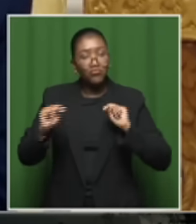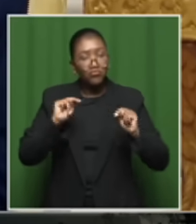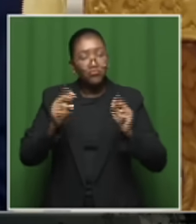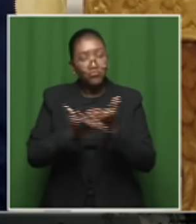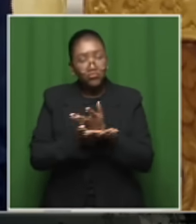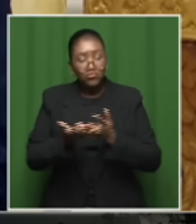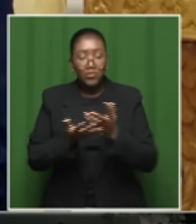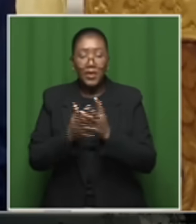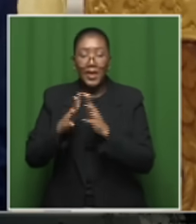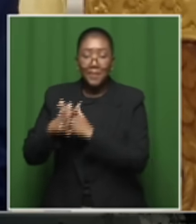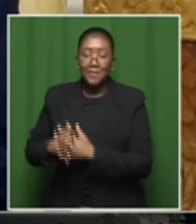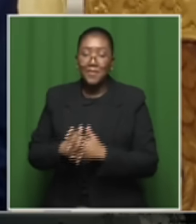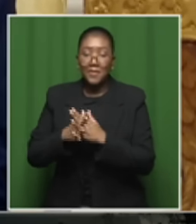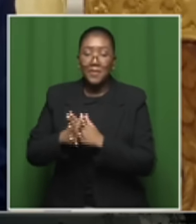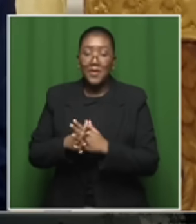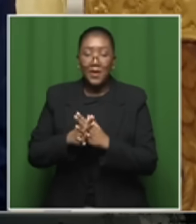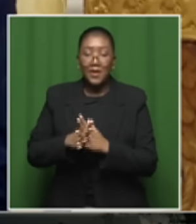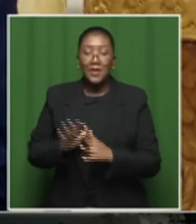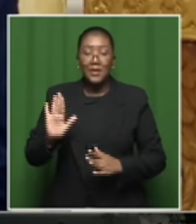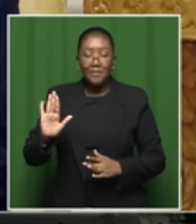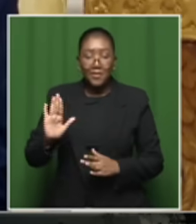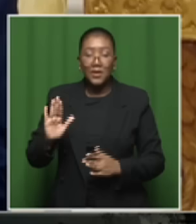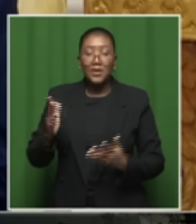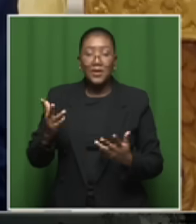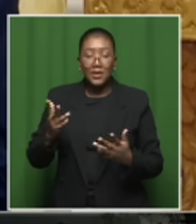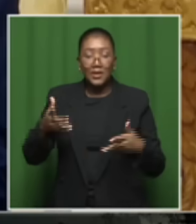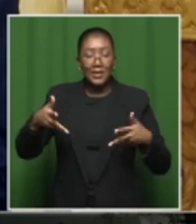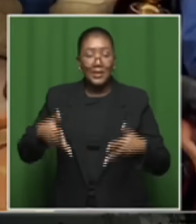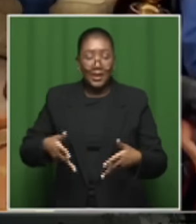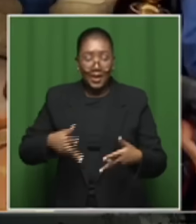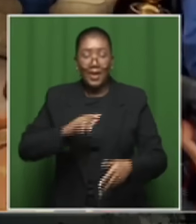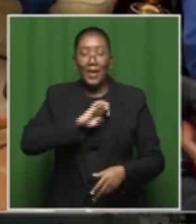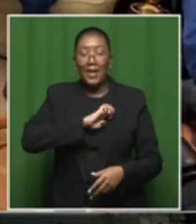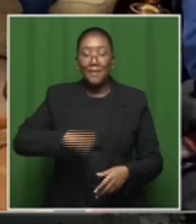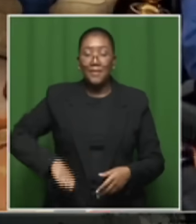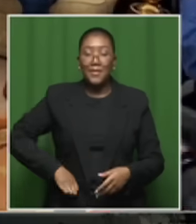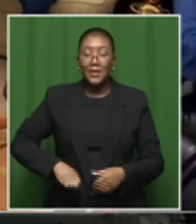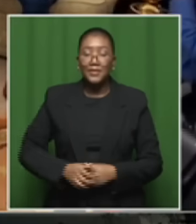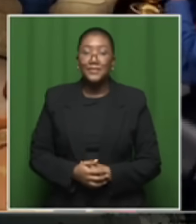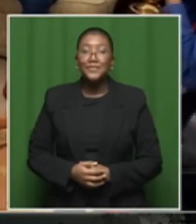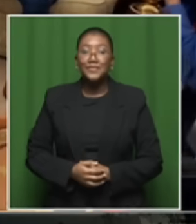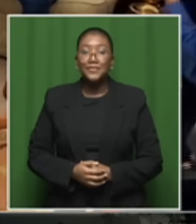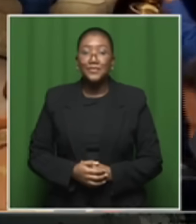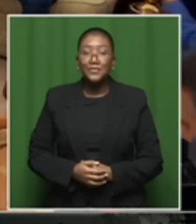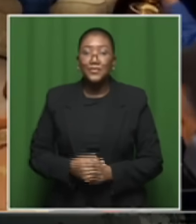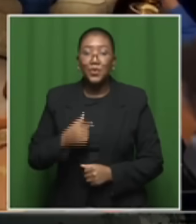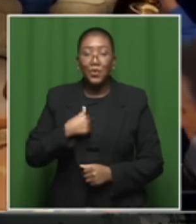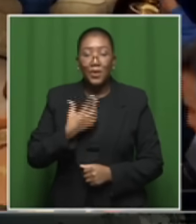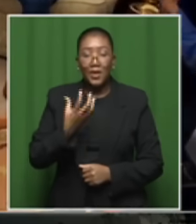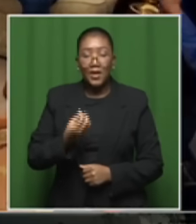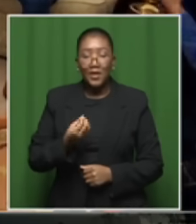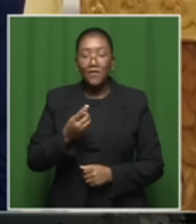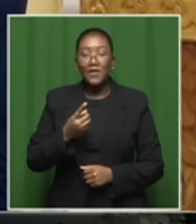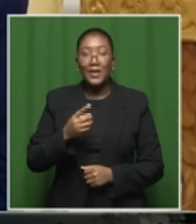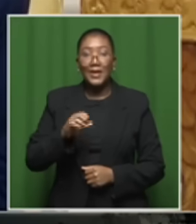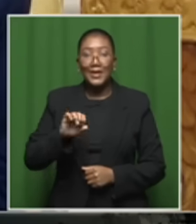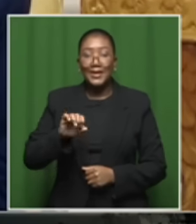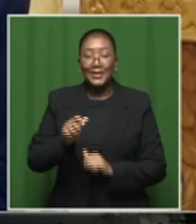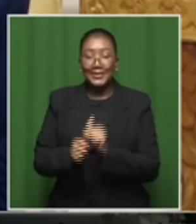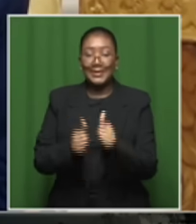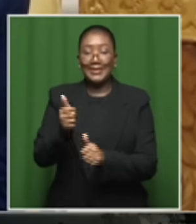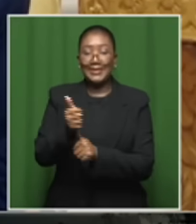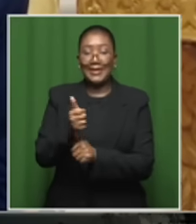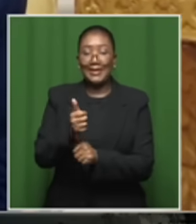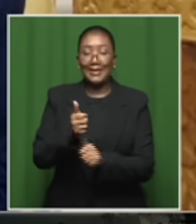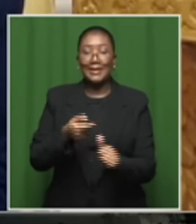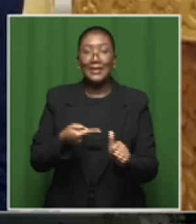Americans here at the Consul General and at the embassy, because you have the second in charge, who is very,